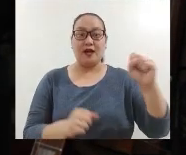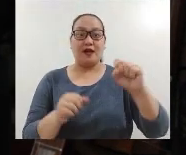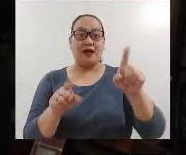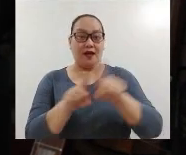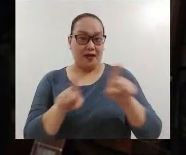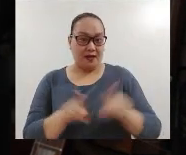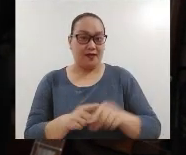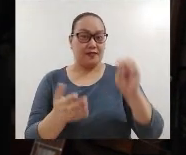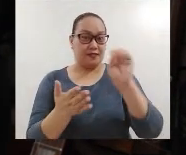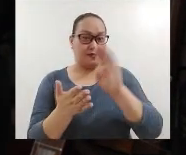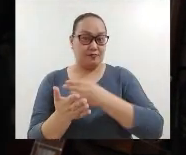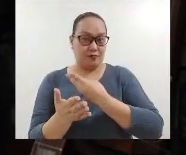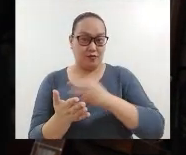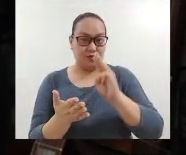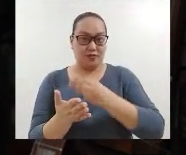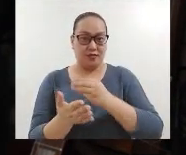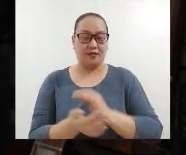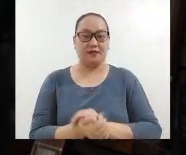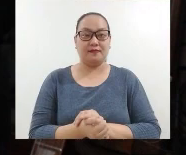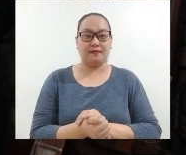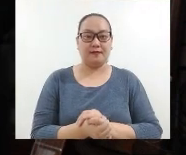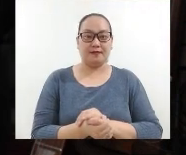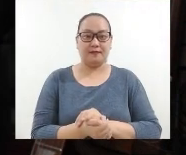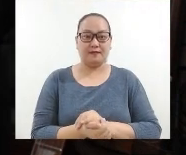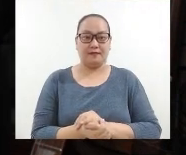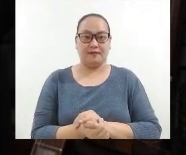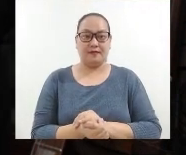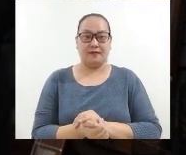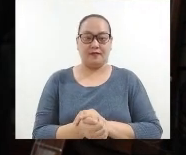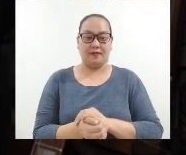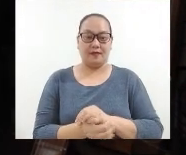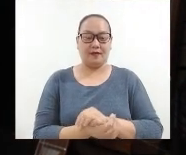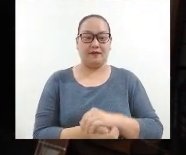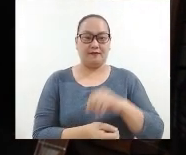ba nating tawaging musika ang walang tunog?